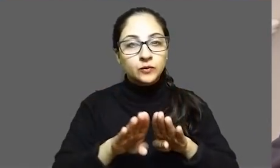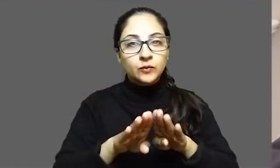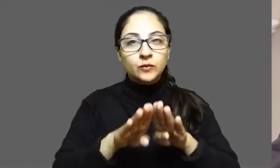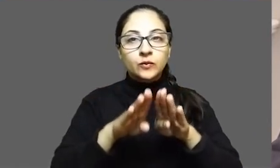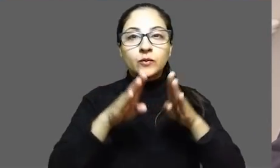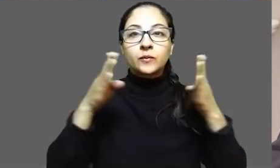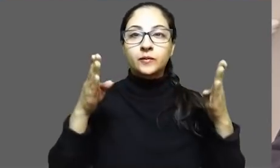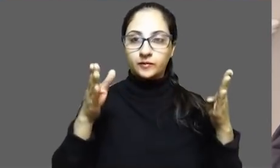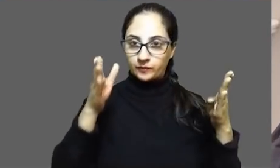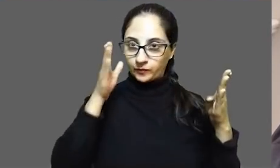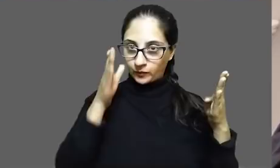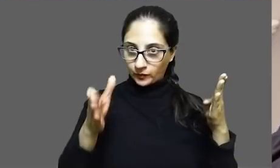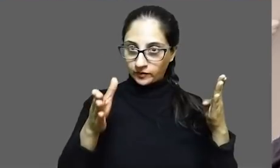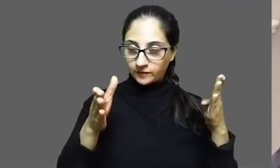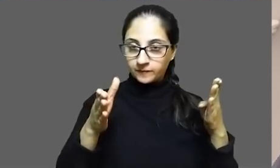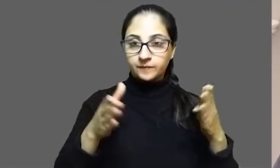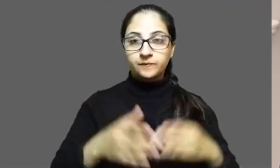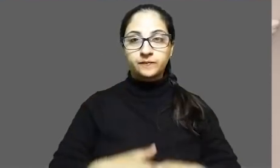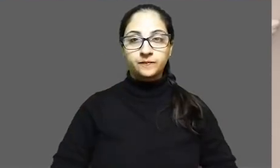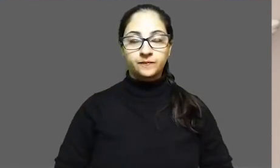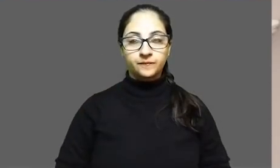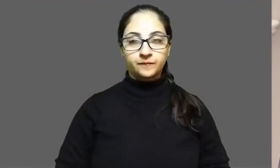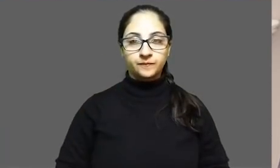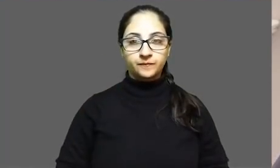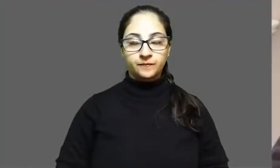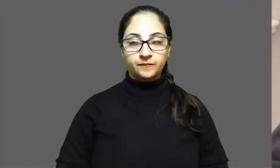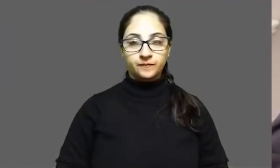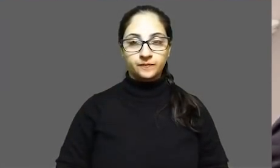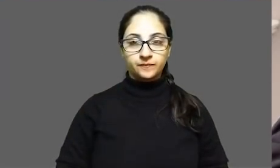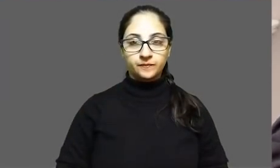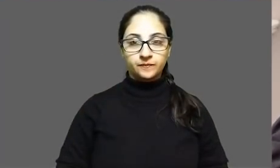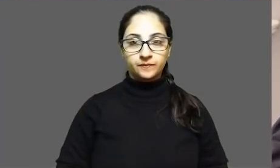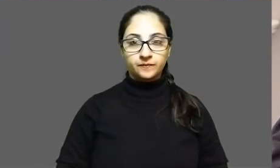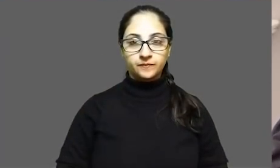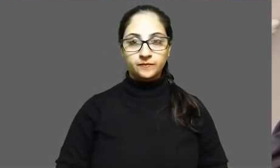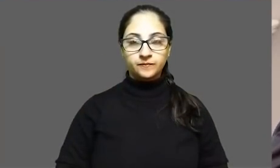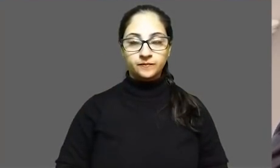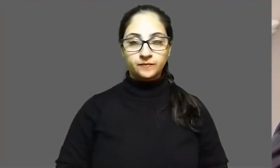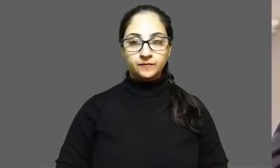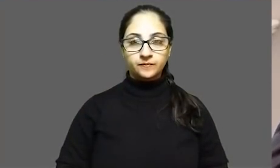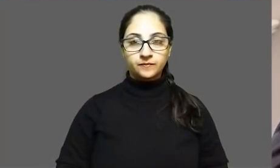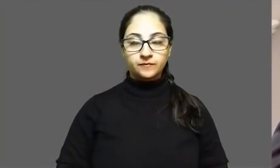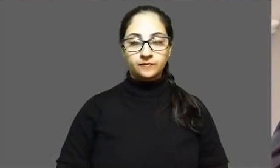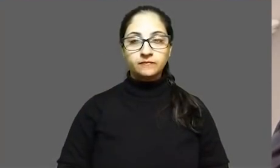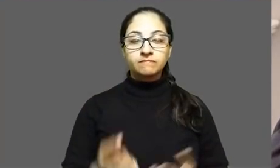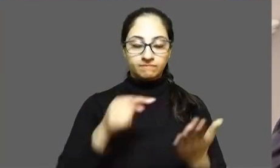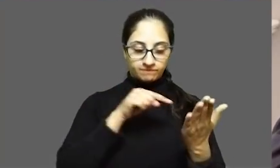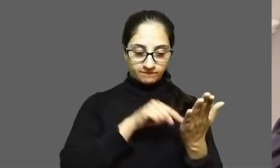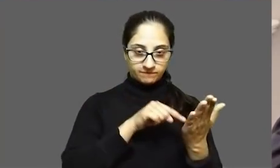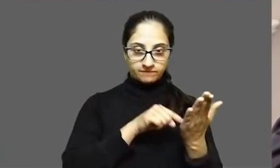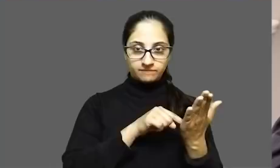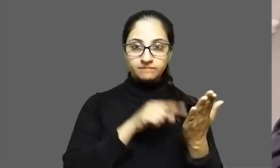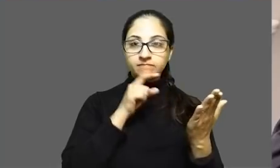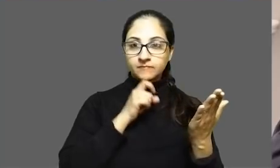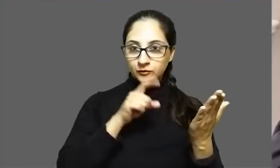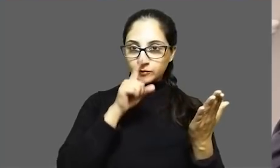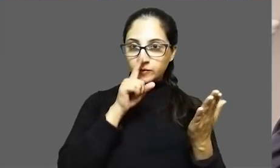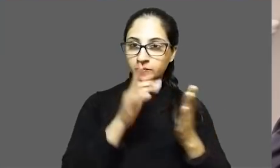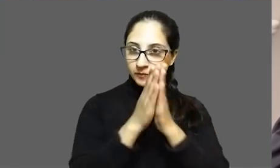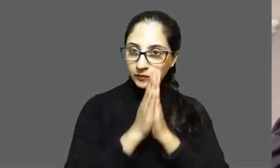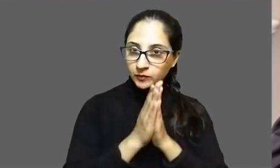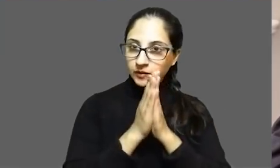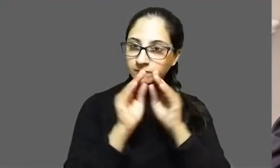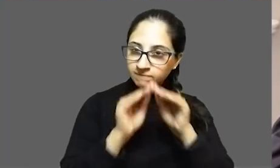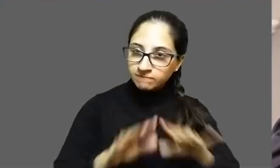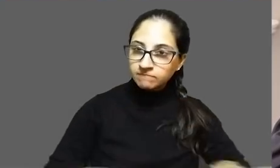and optimism to emerging from the current COVID-19 pandemic. He conveyed his prayers